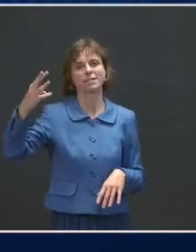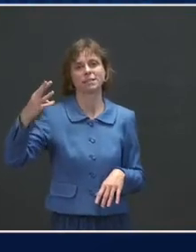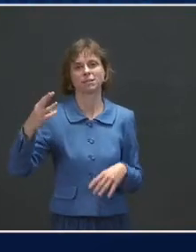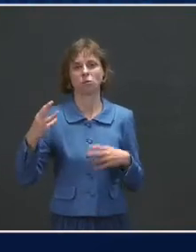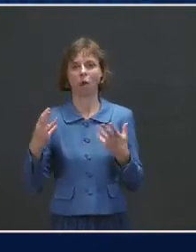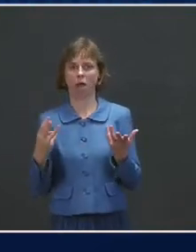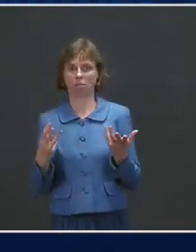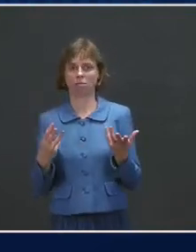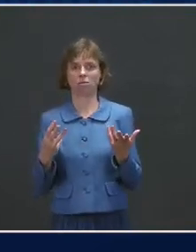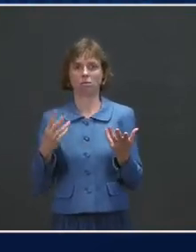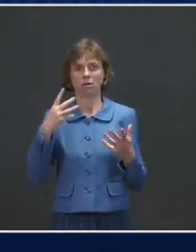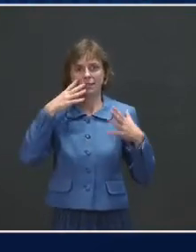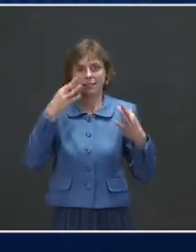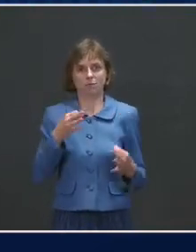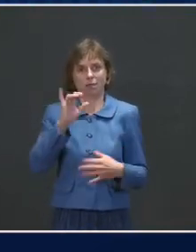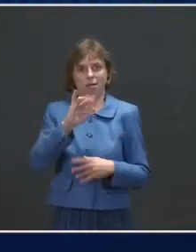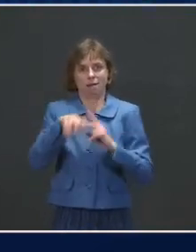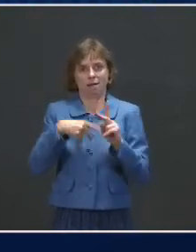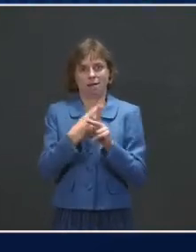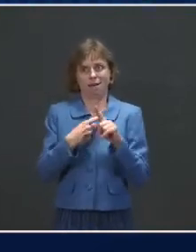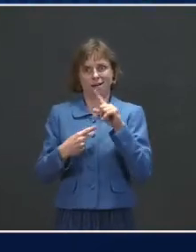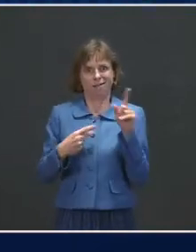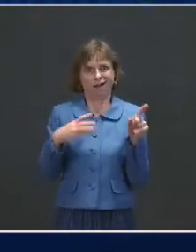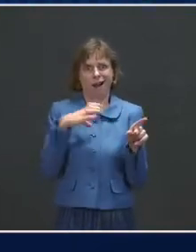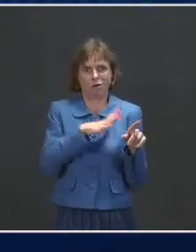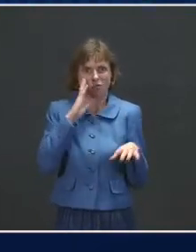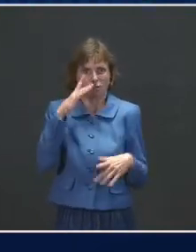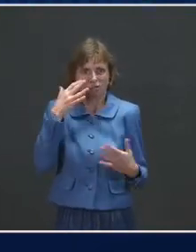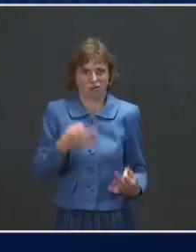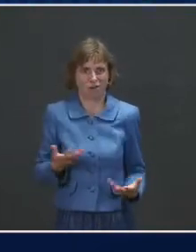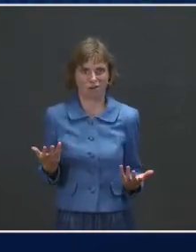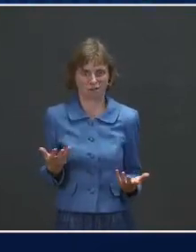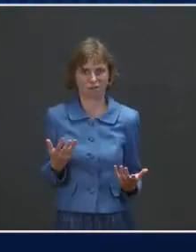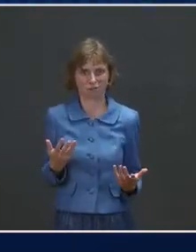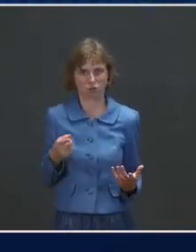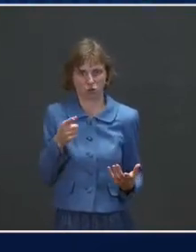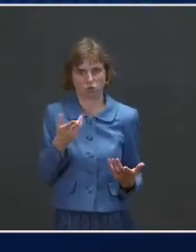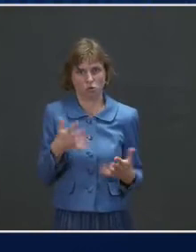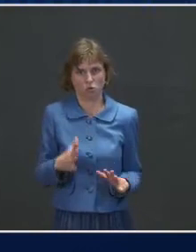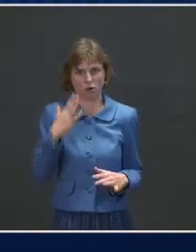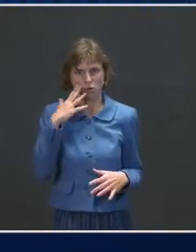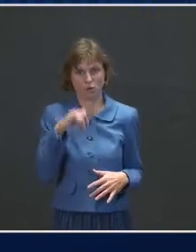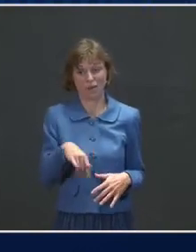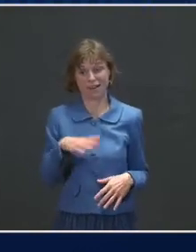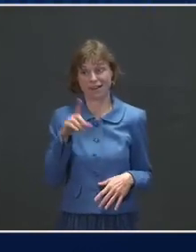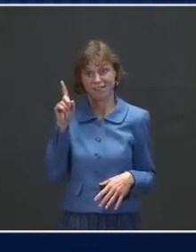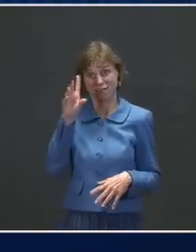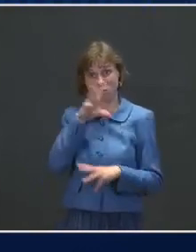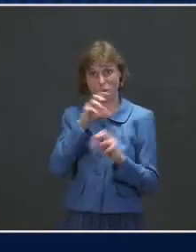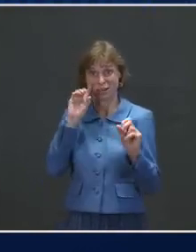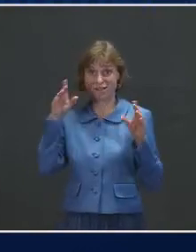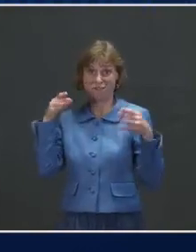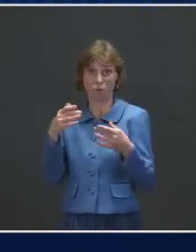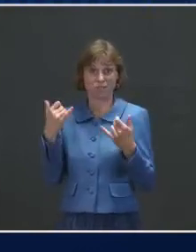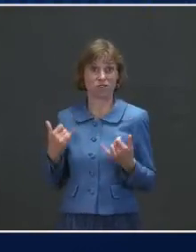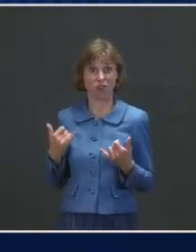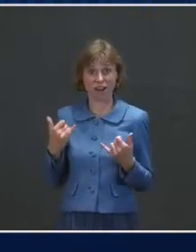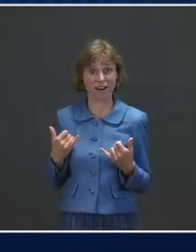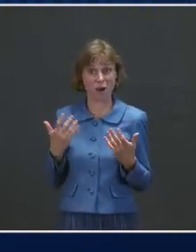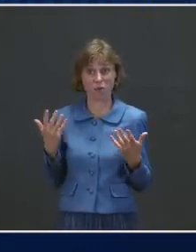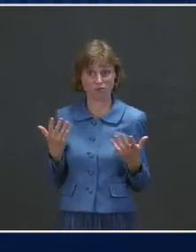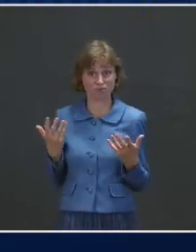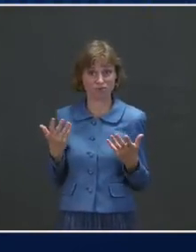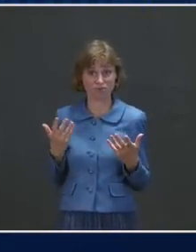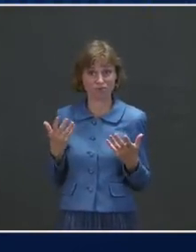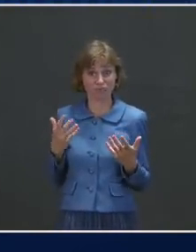A determination of that kind would be made by Congress, as you well know, and his focus at this point in time is on addressing the crisis